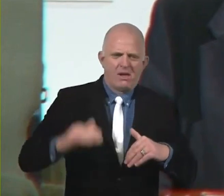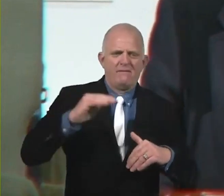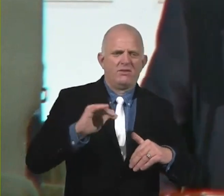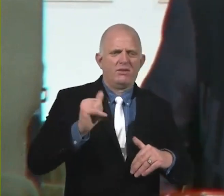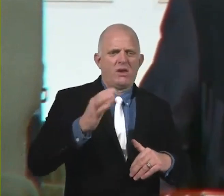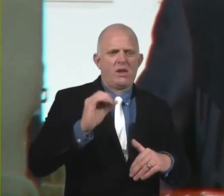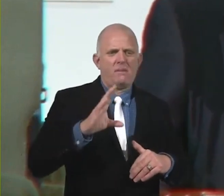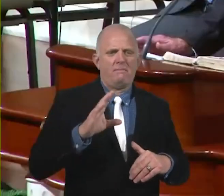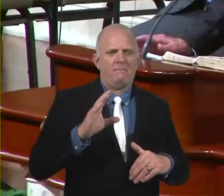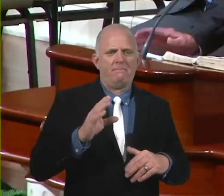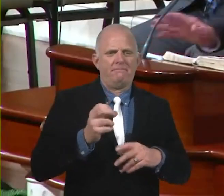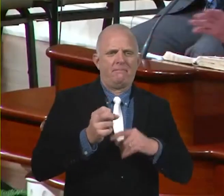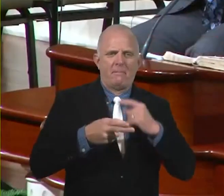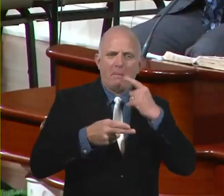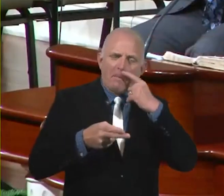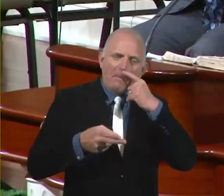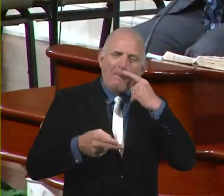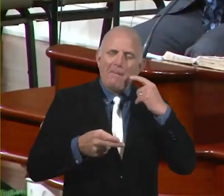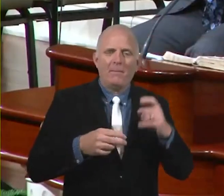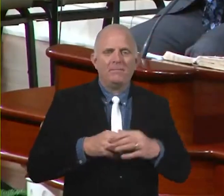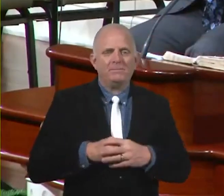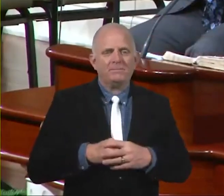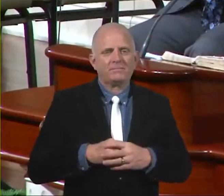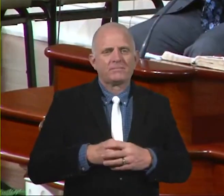Greater than Jacob. I mean, he's kicking the slats